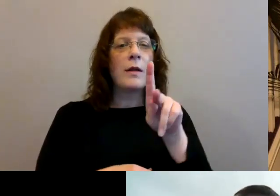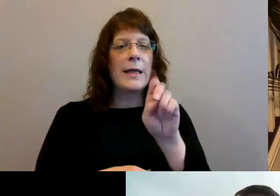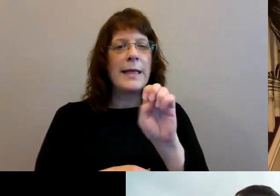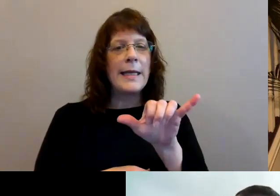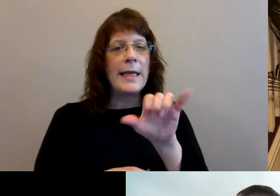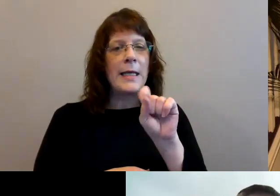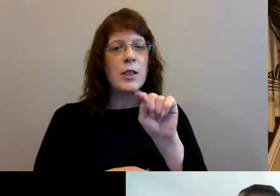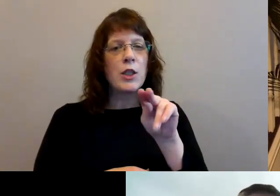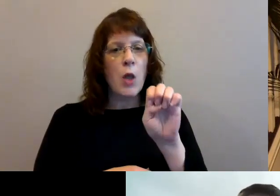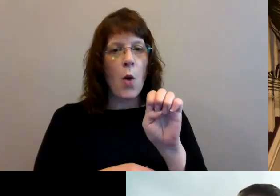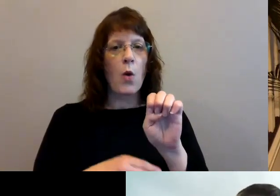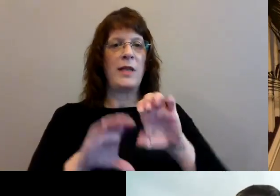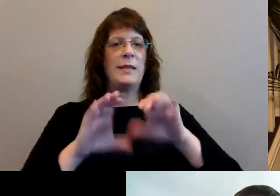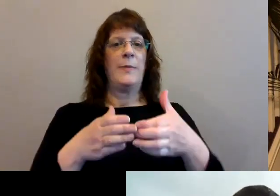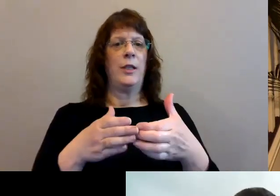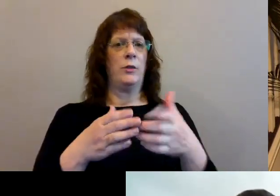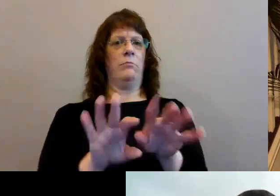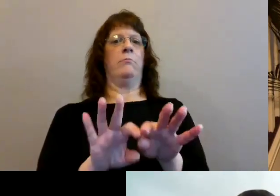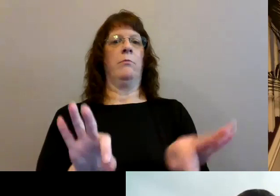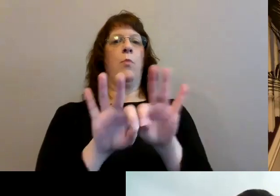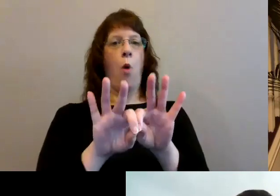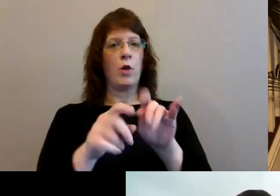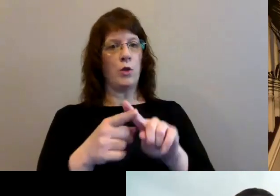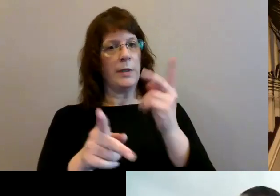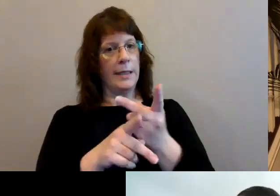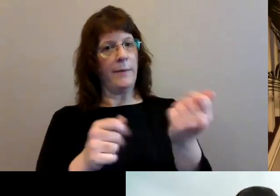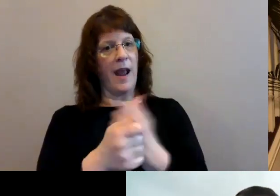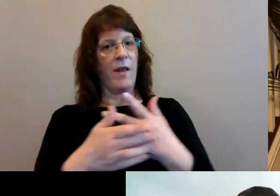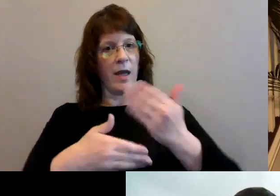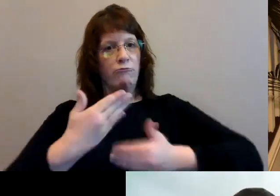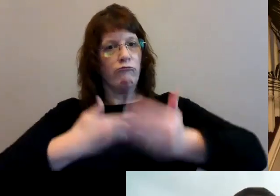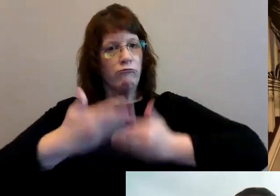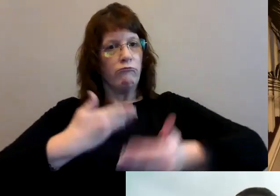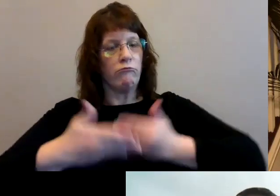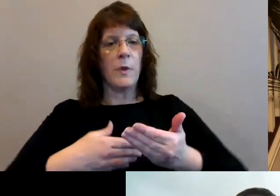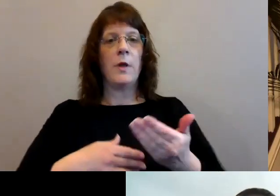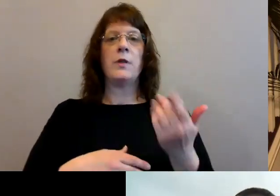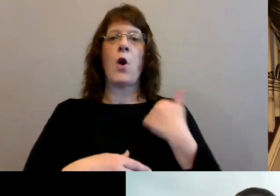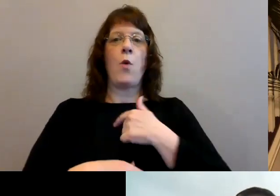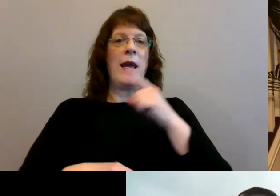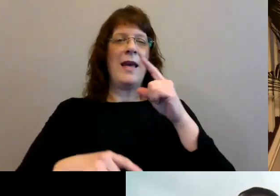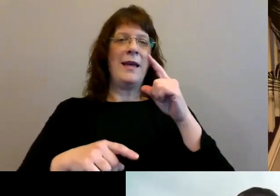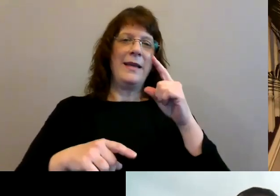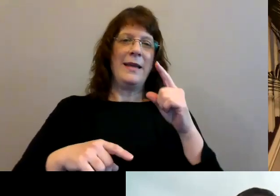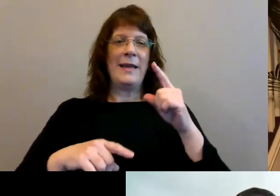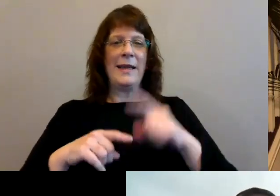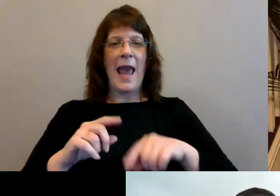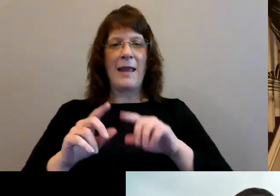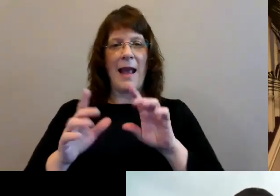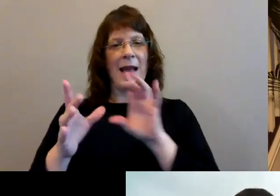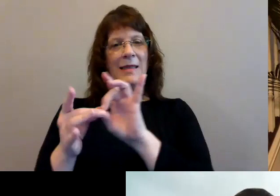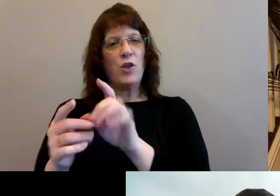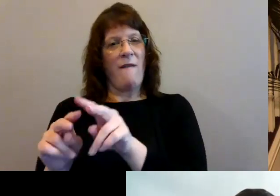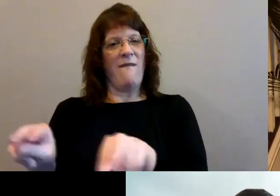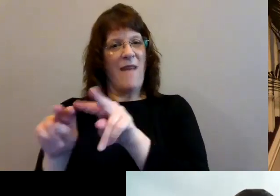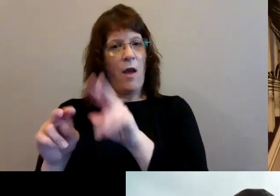keeping everything functioning in an ecosystem. So we can more or less put like a value on that, but the